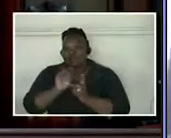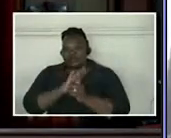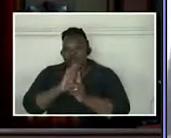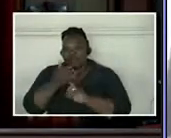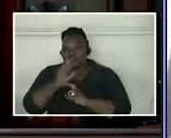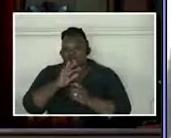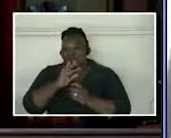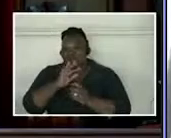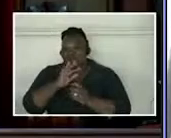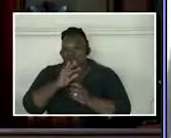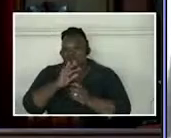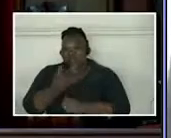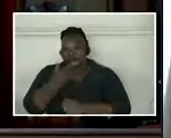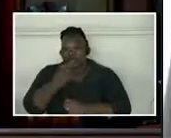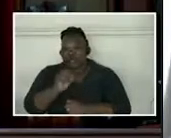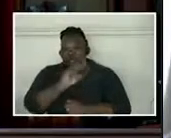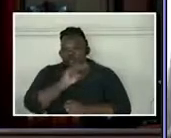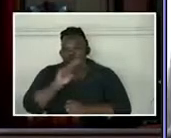2022-2023